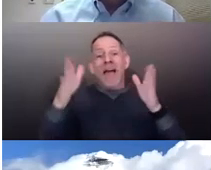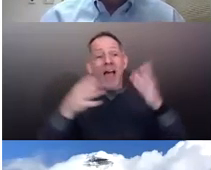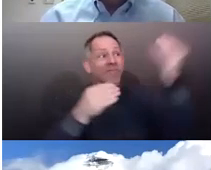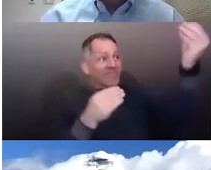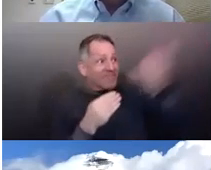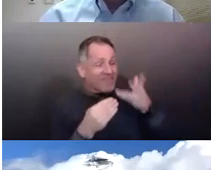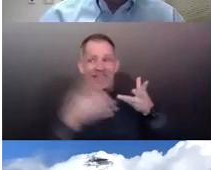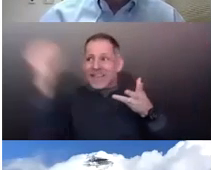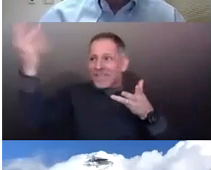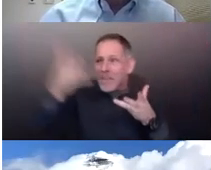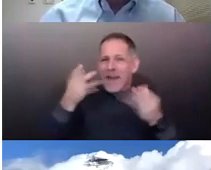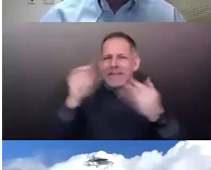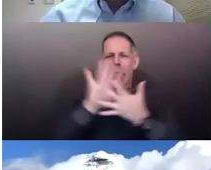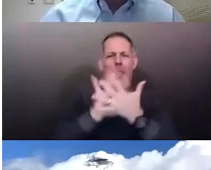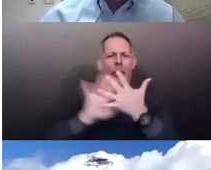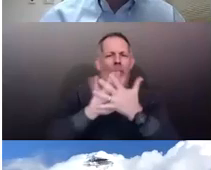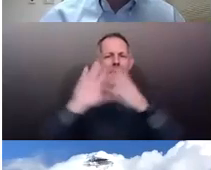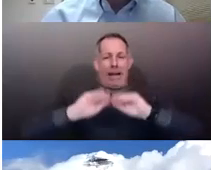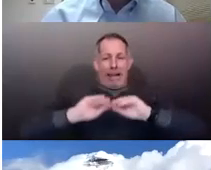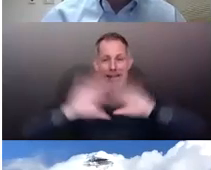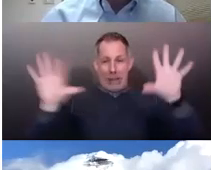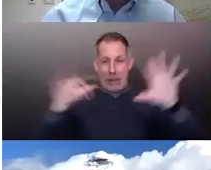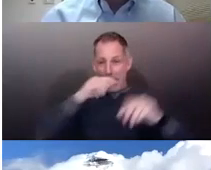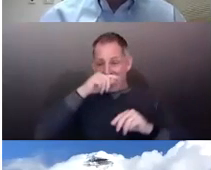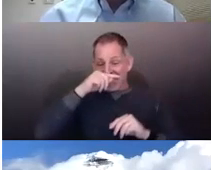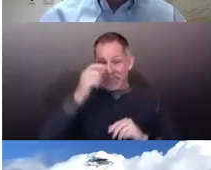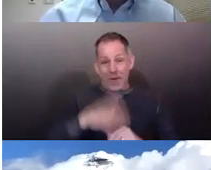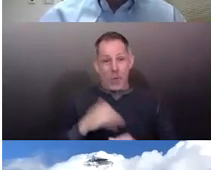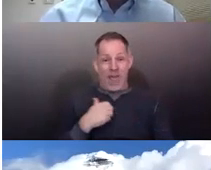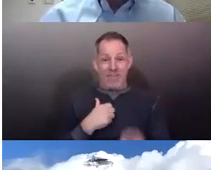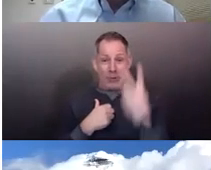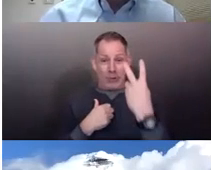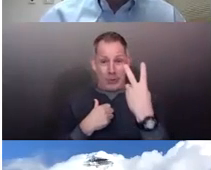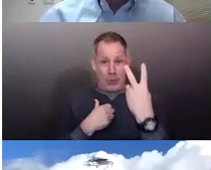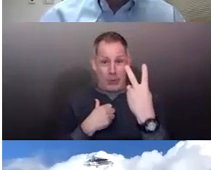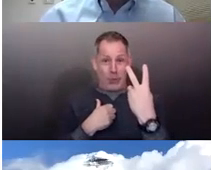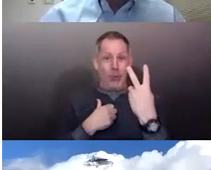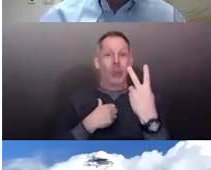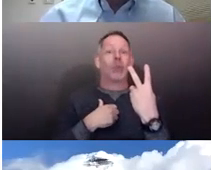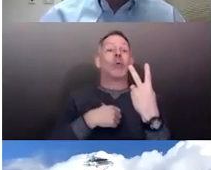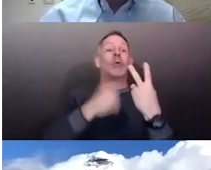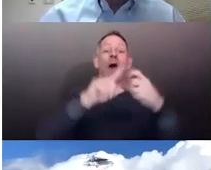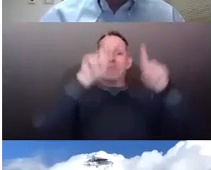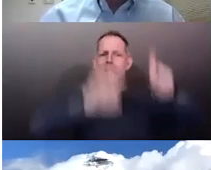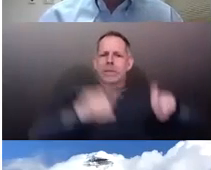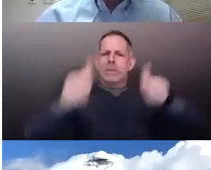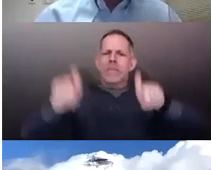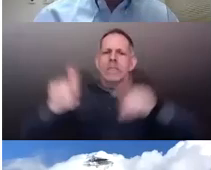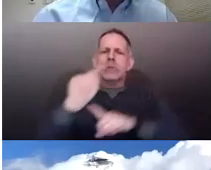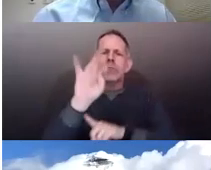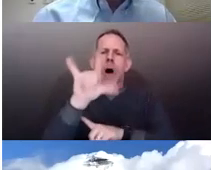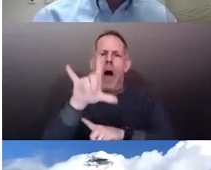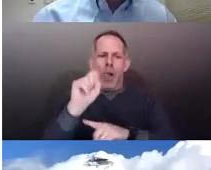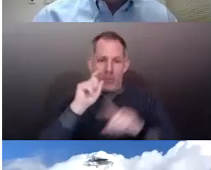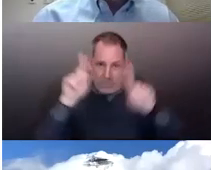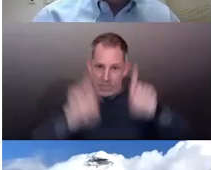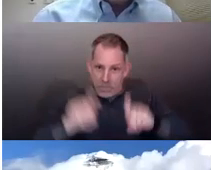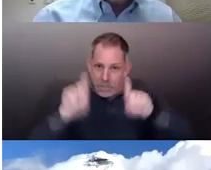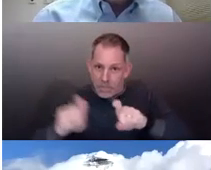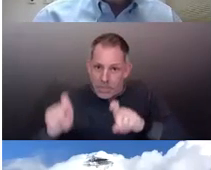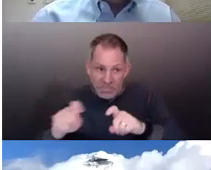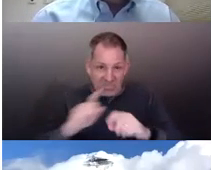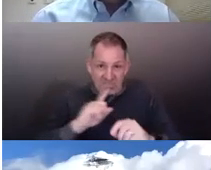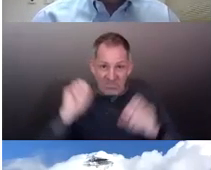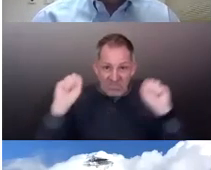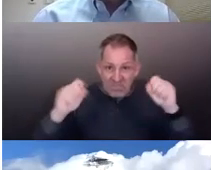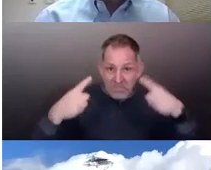clinical trials are and what the FDA and CDC do with whatever comes from those trials. But we do have to